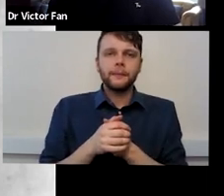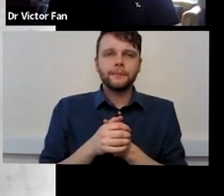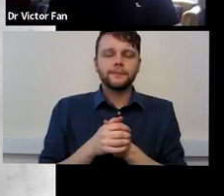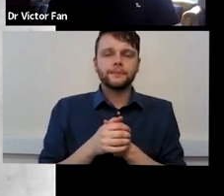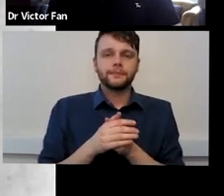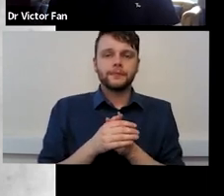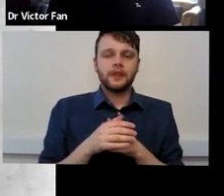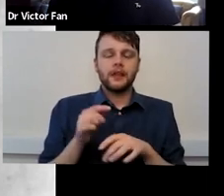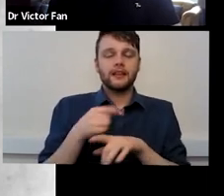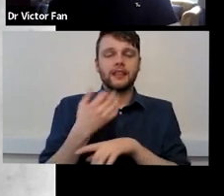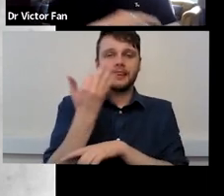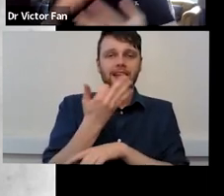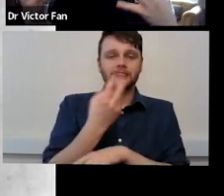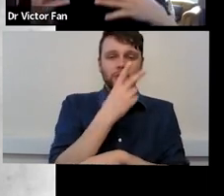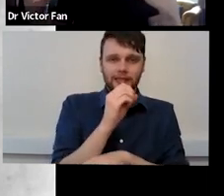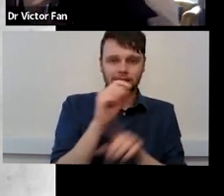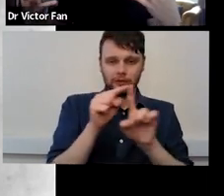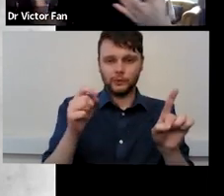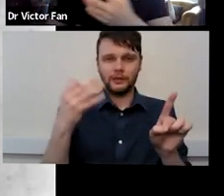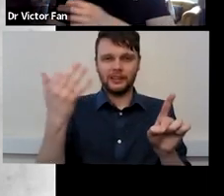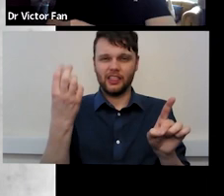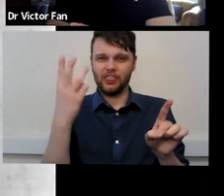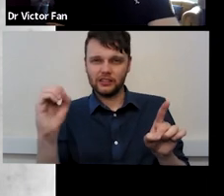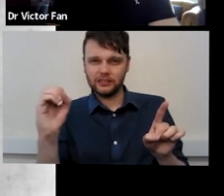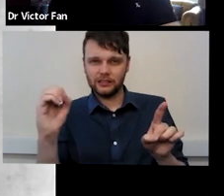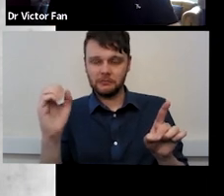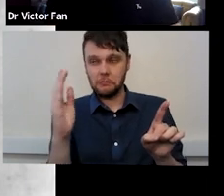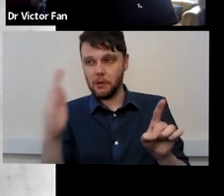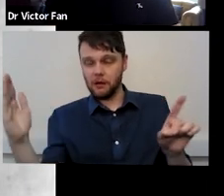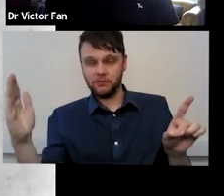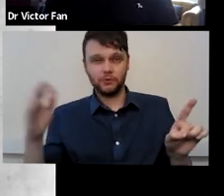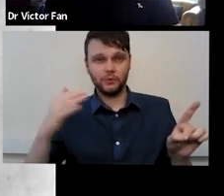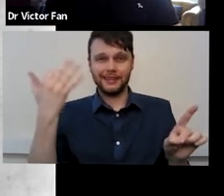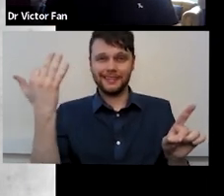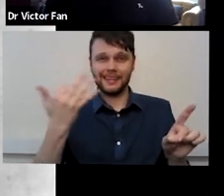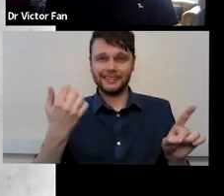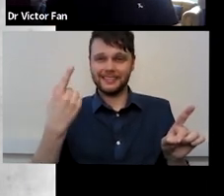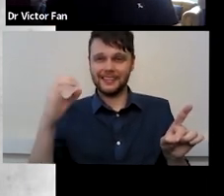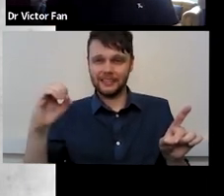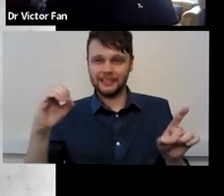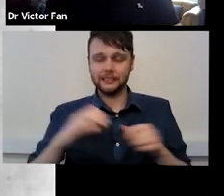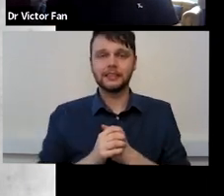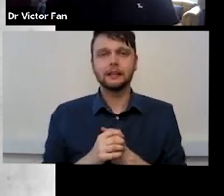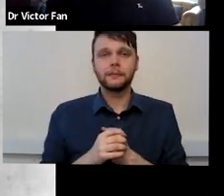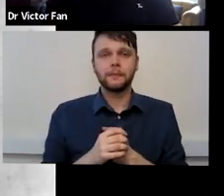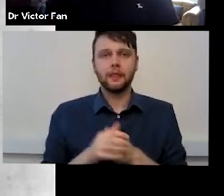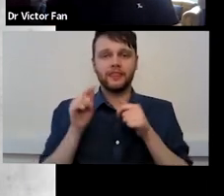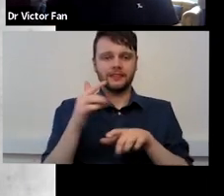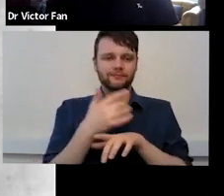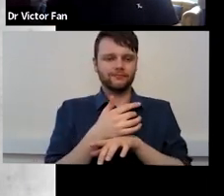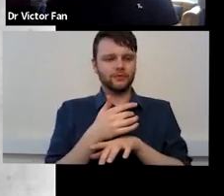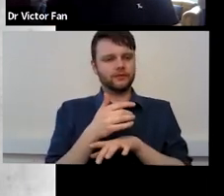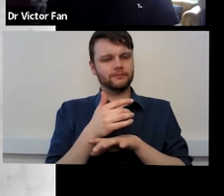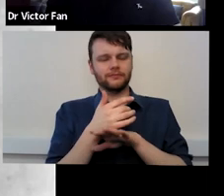in the 1920s, 1930s, or even up until the 1970s, would regard this kind of filmed theater